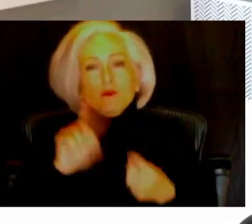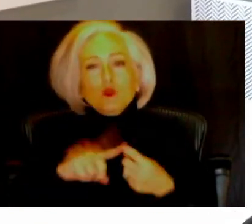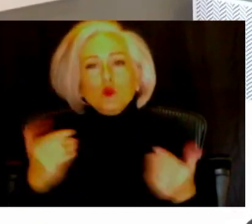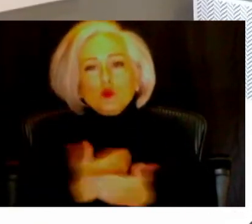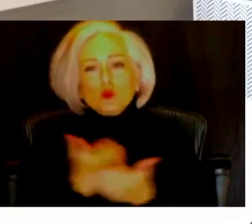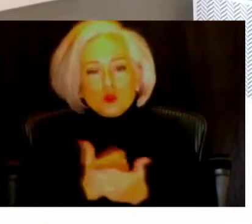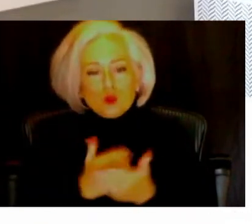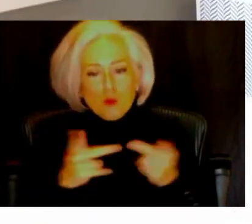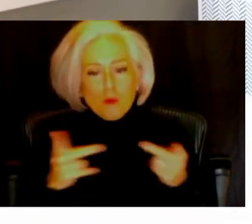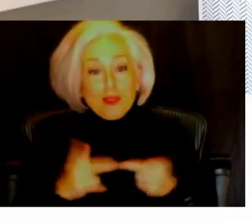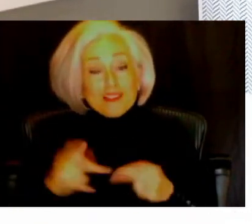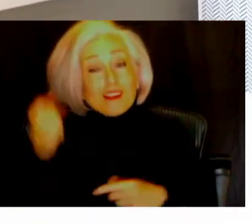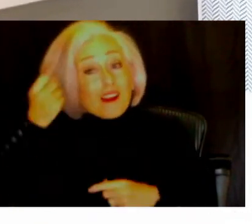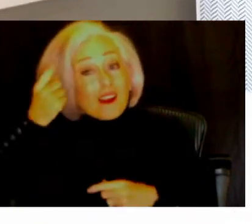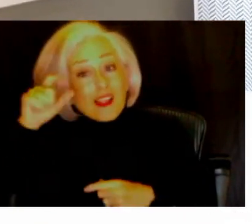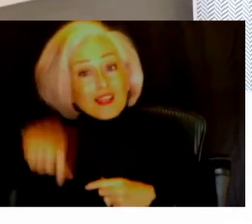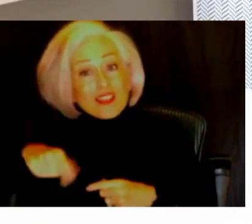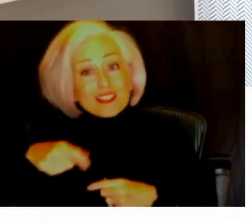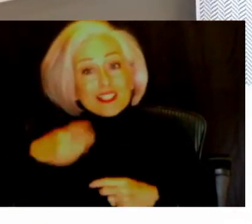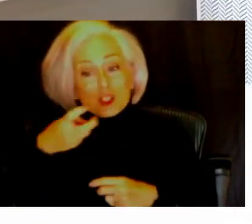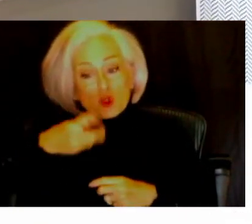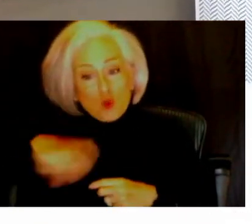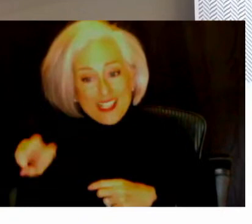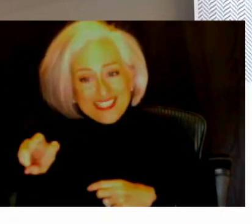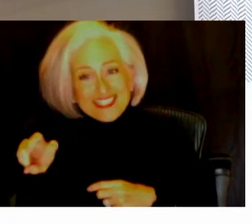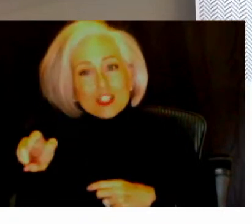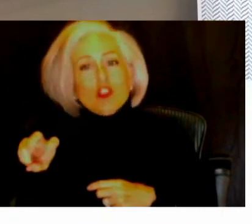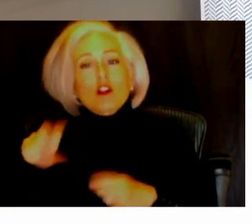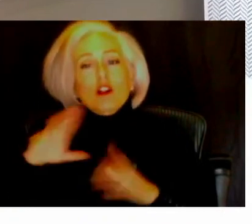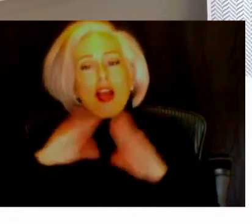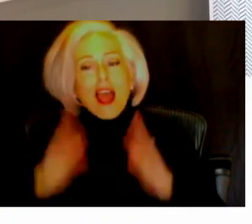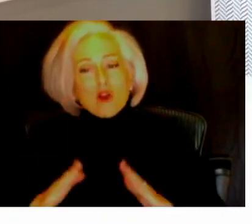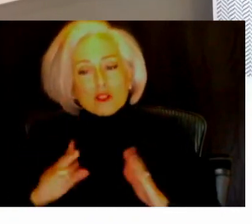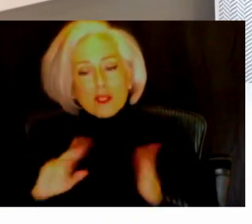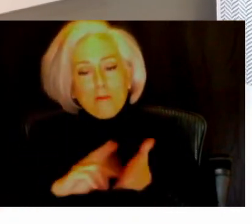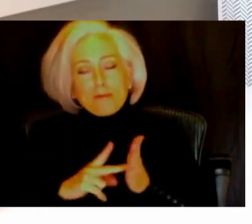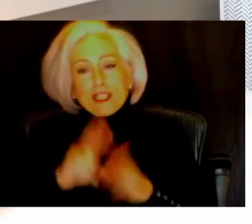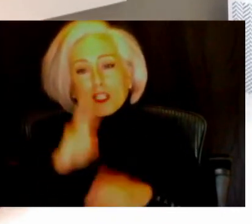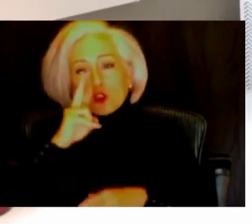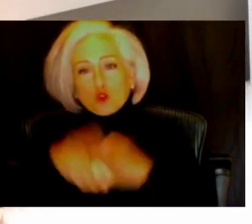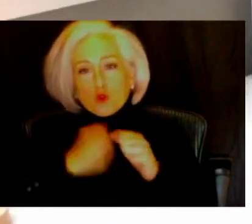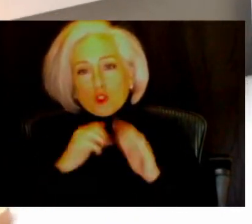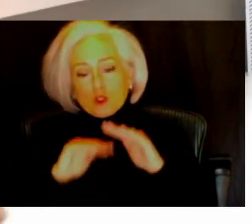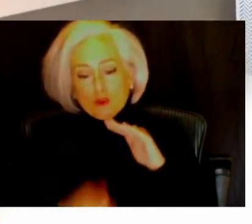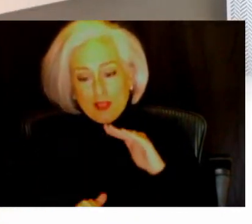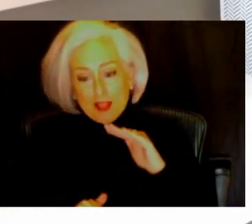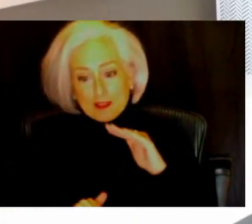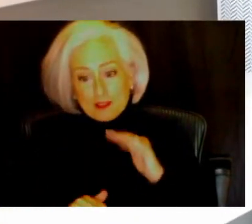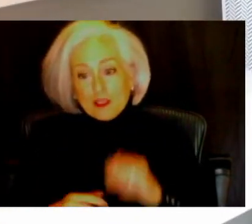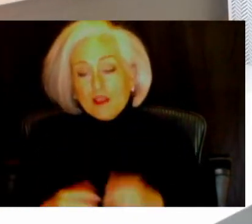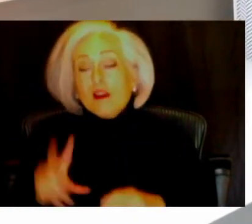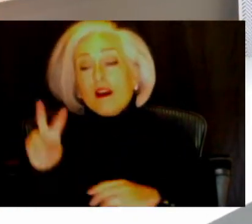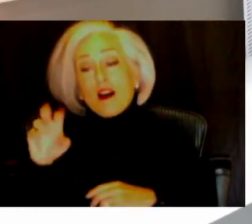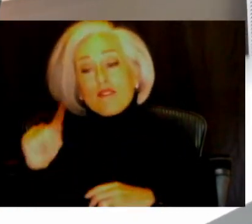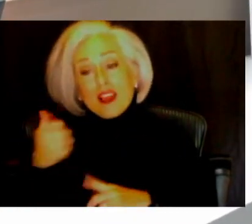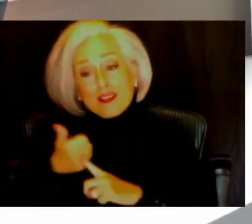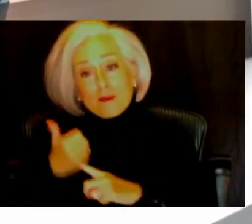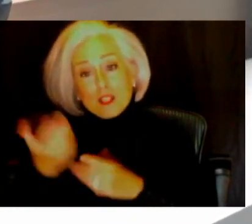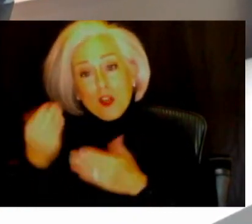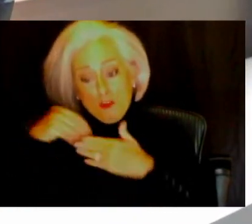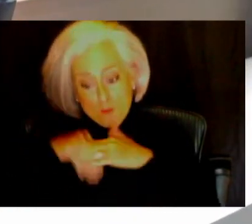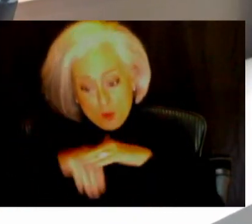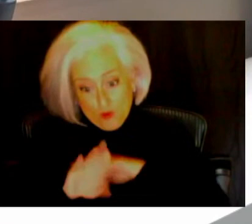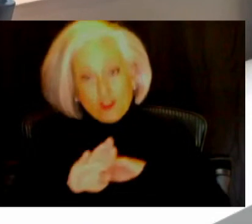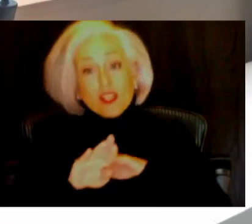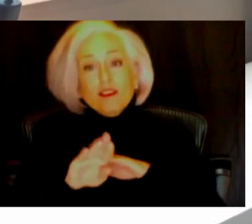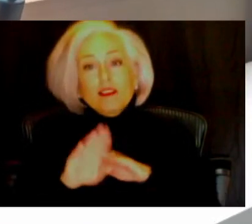housing, 2 years or less. Anytime a veteran moves in, they're assigned a case manager, and that case manager helps